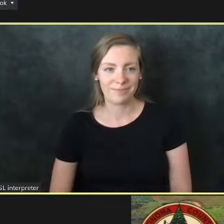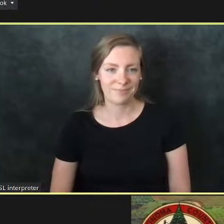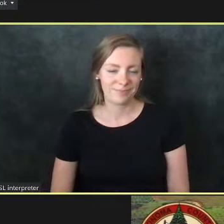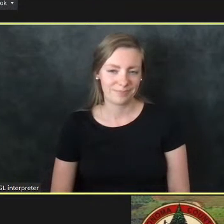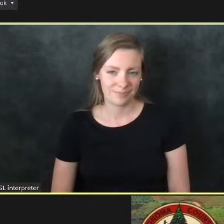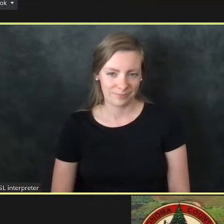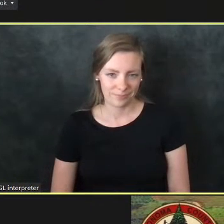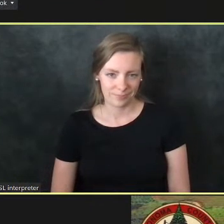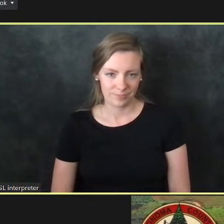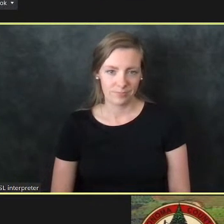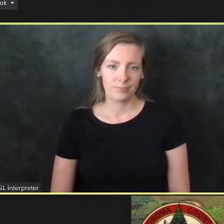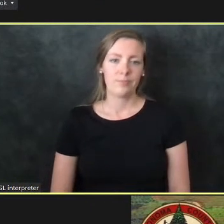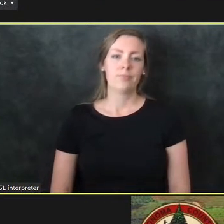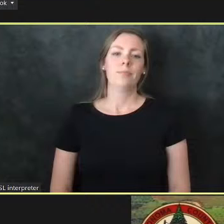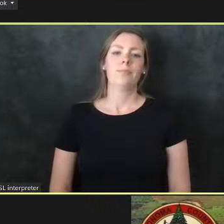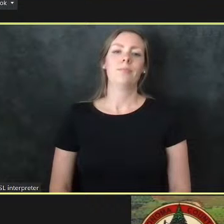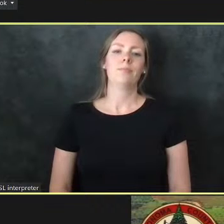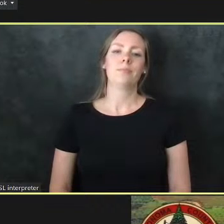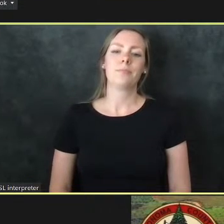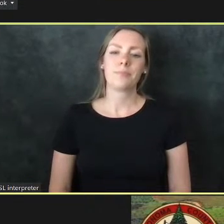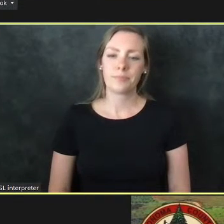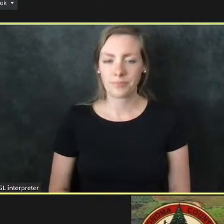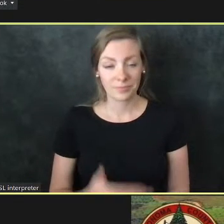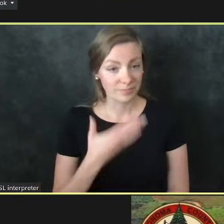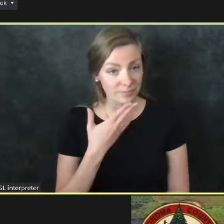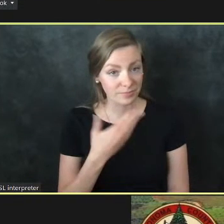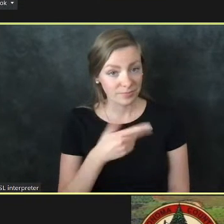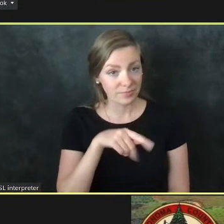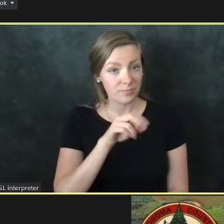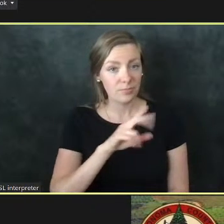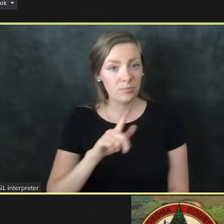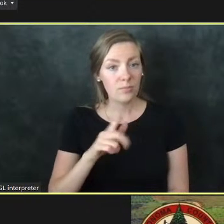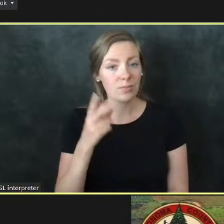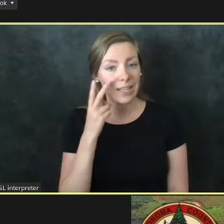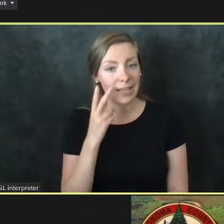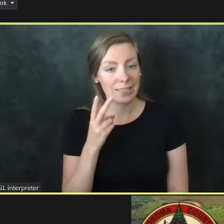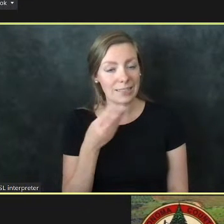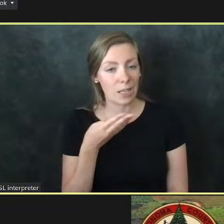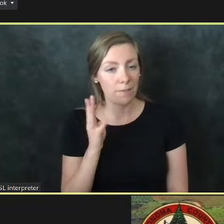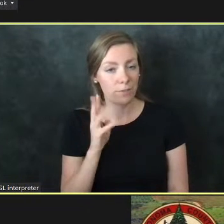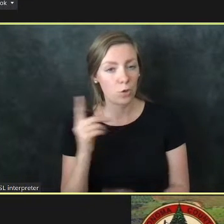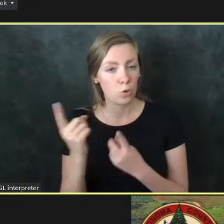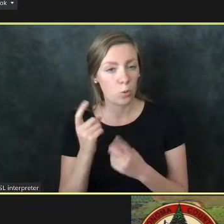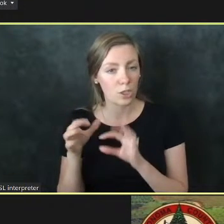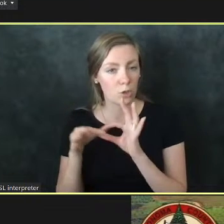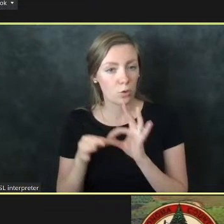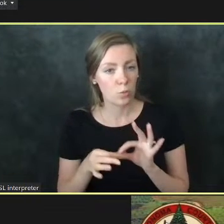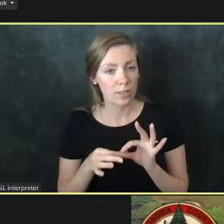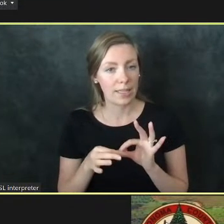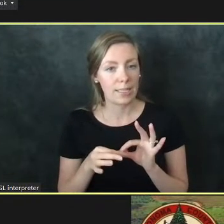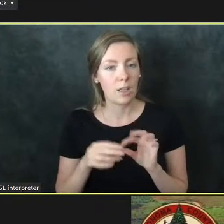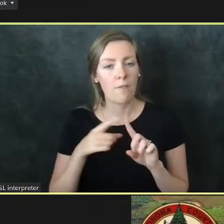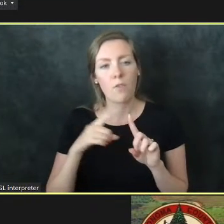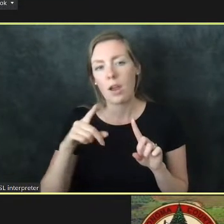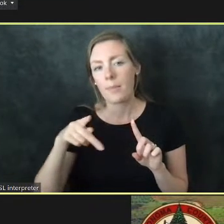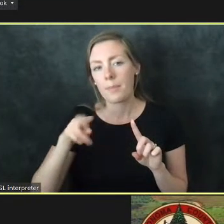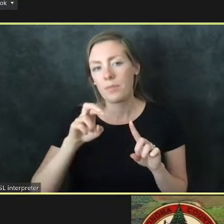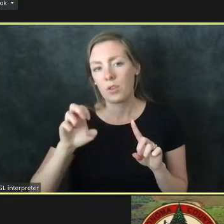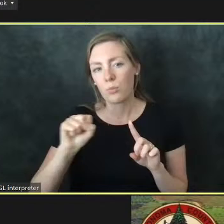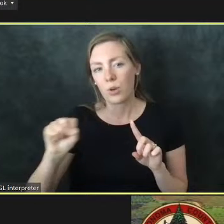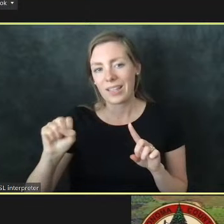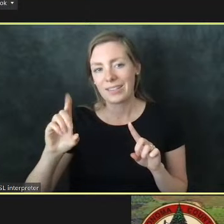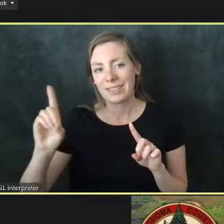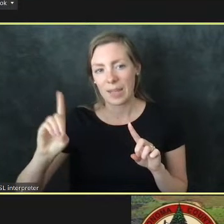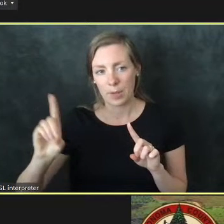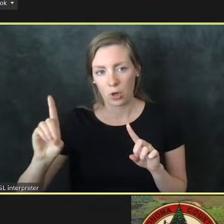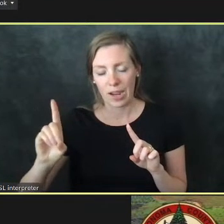Vamos a empezar. Thank you, Paul. I appreciate that. And Gracias. I see an upvote from Mary Callahan, Press Democrat. And one I think would go